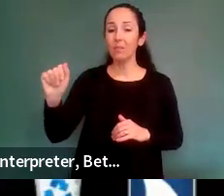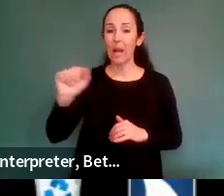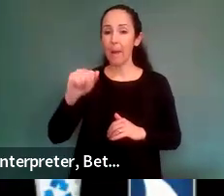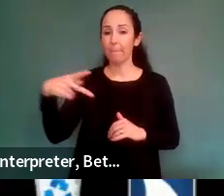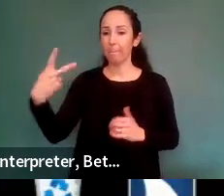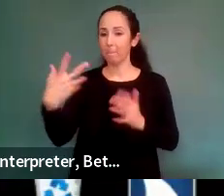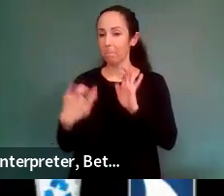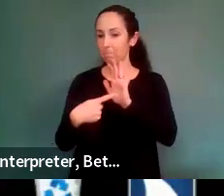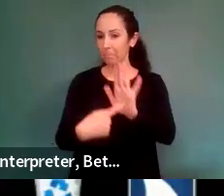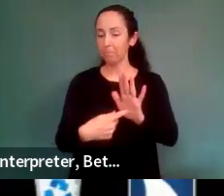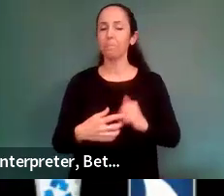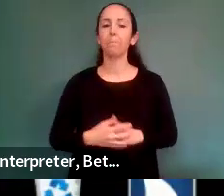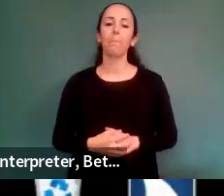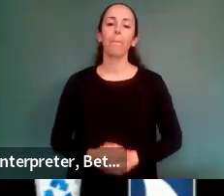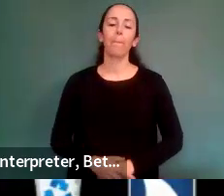And